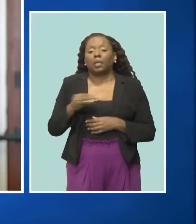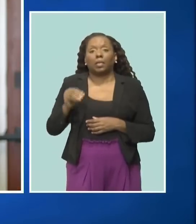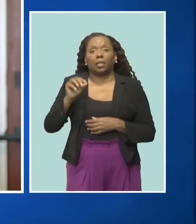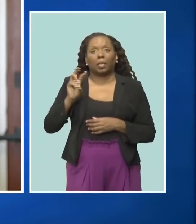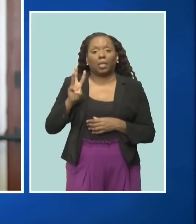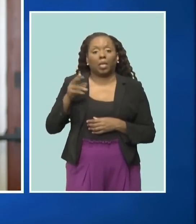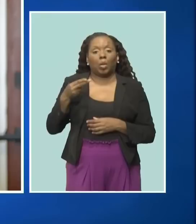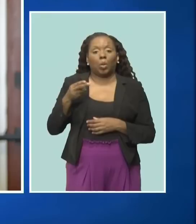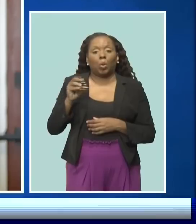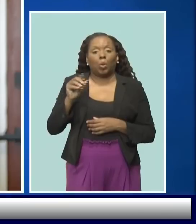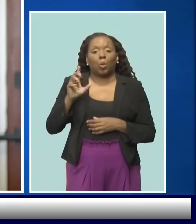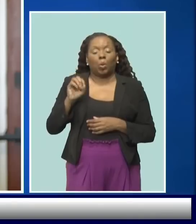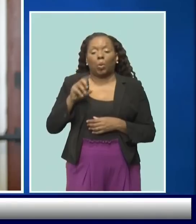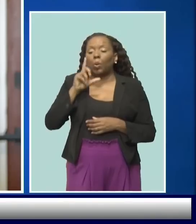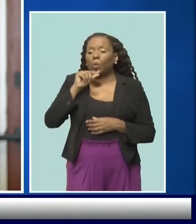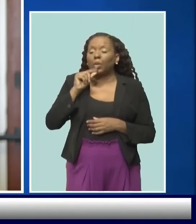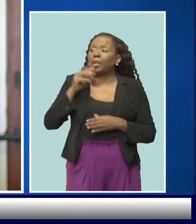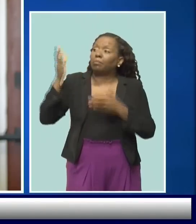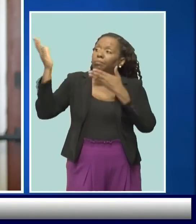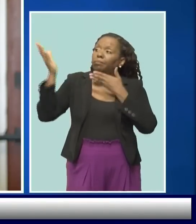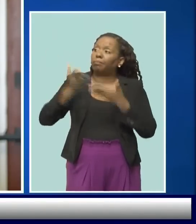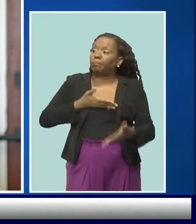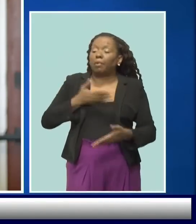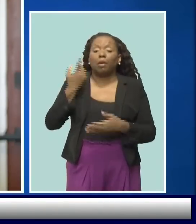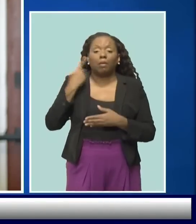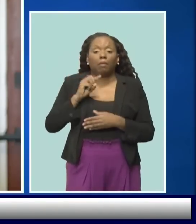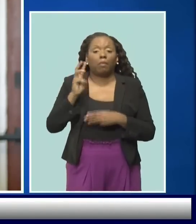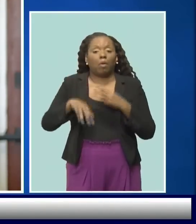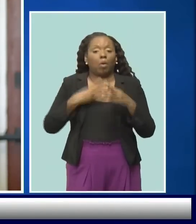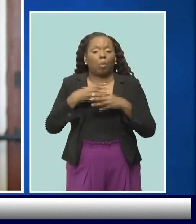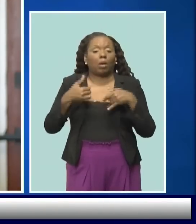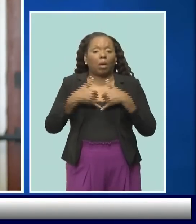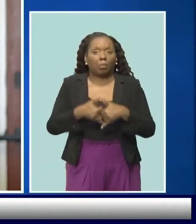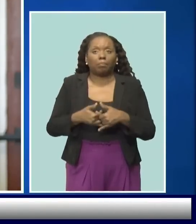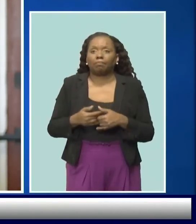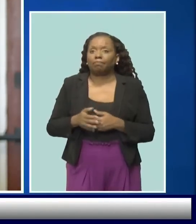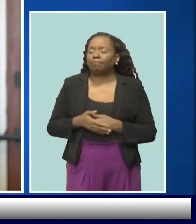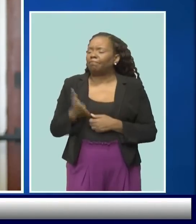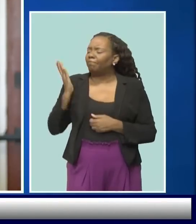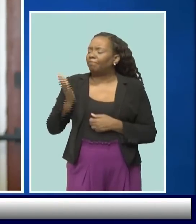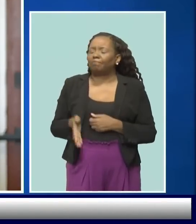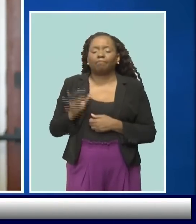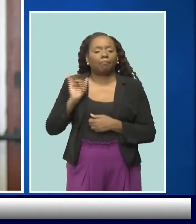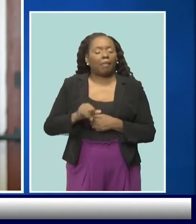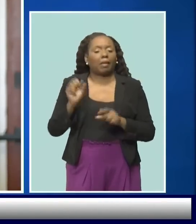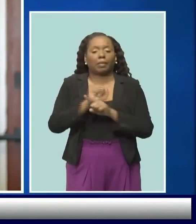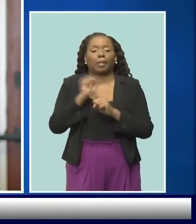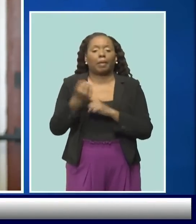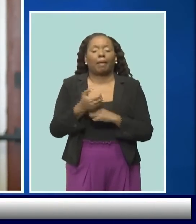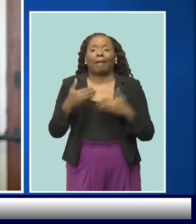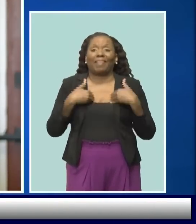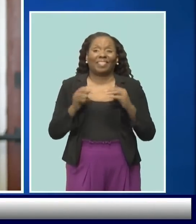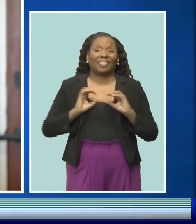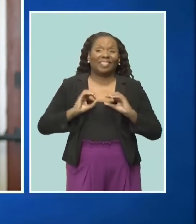nothing to do with what was happening with poultry in Barbados, and that was